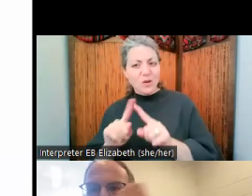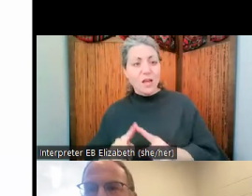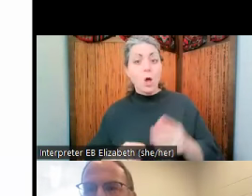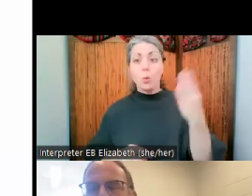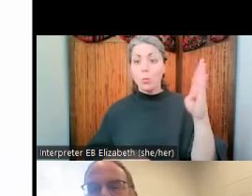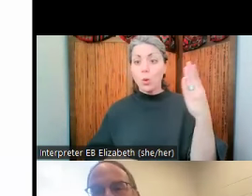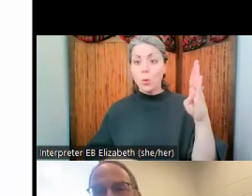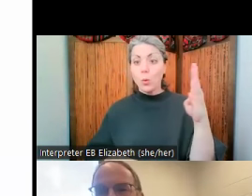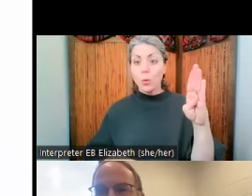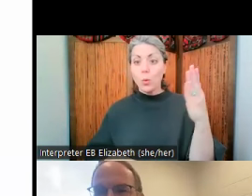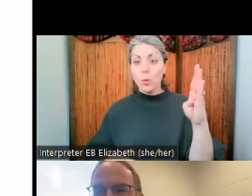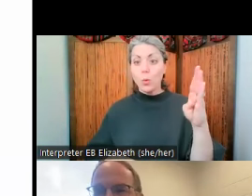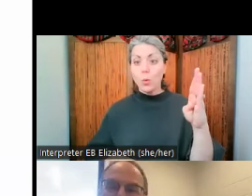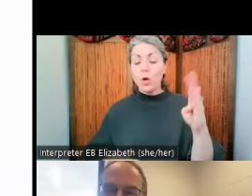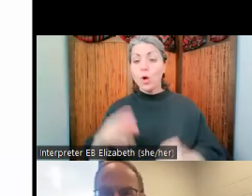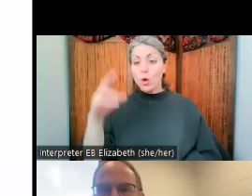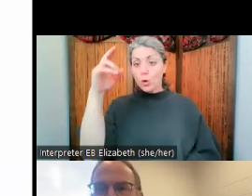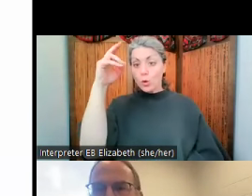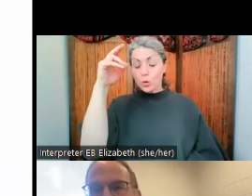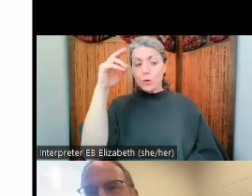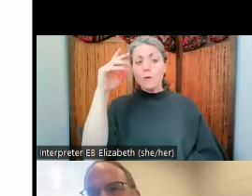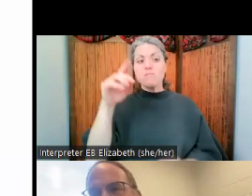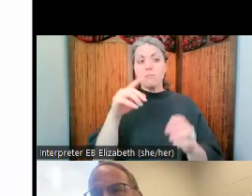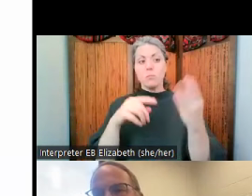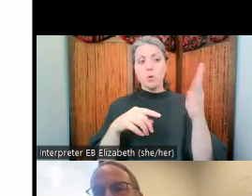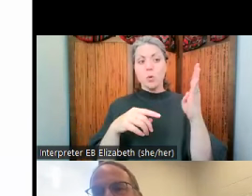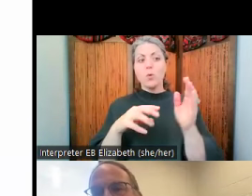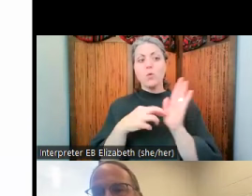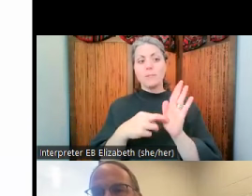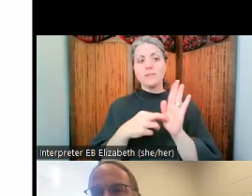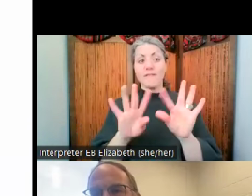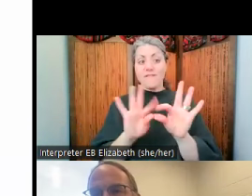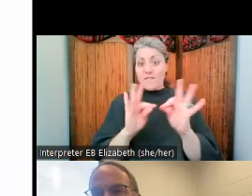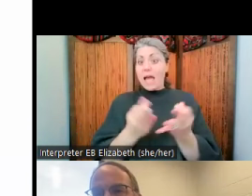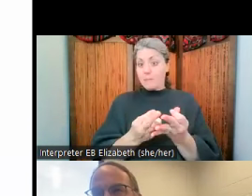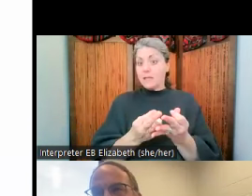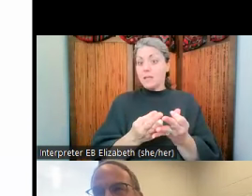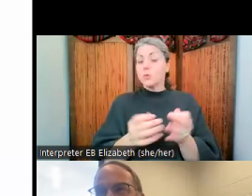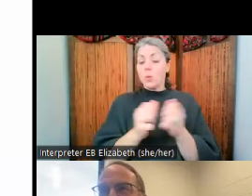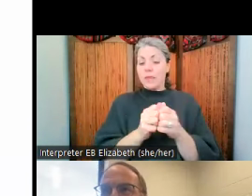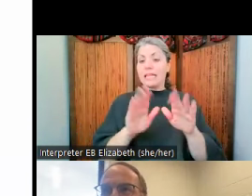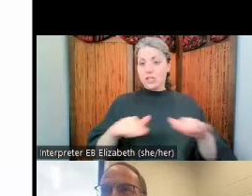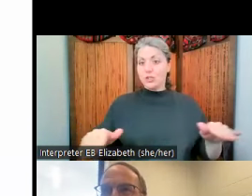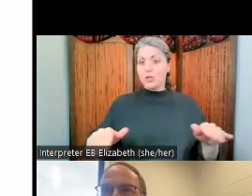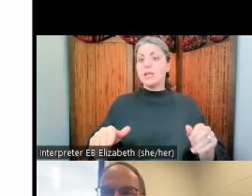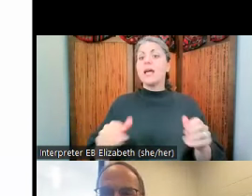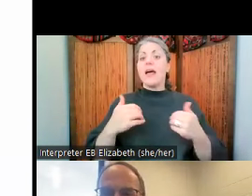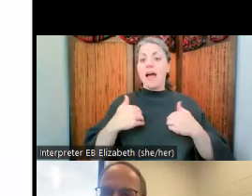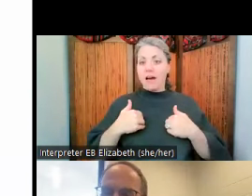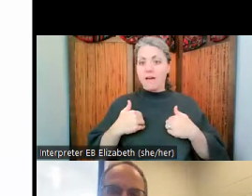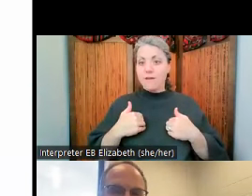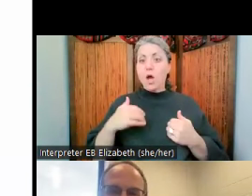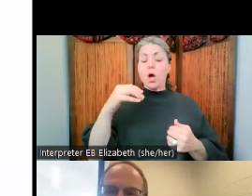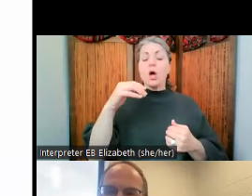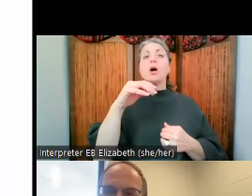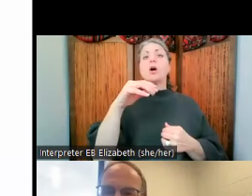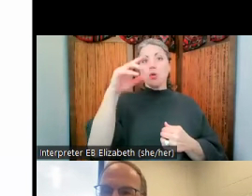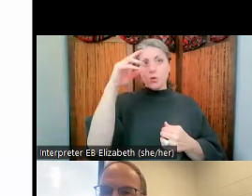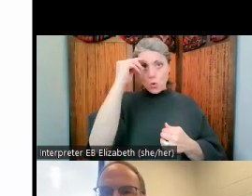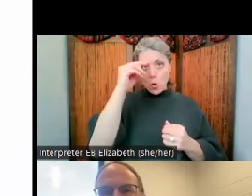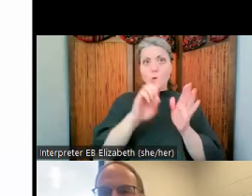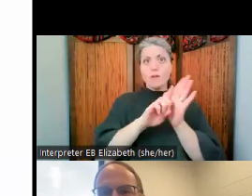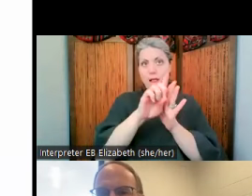with neurodevelopmental, families raising children with neurodevelopmental diagnoses. Orange is